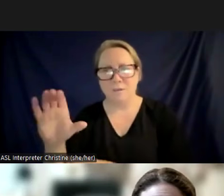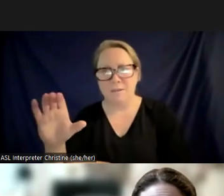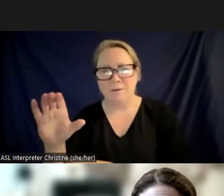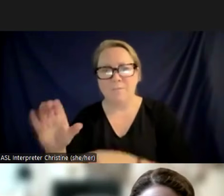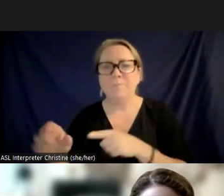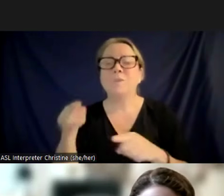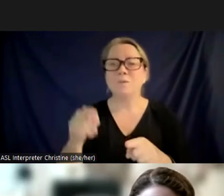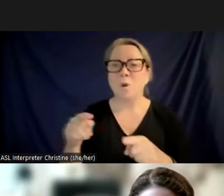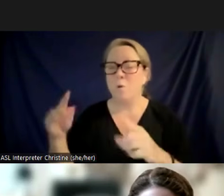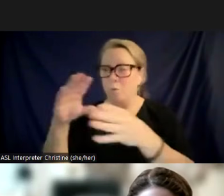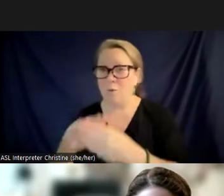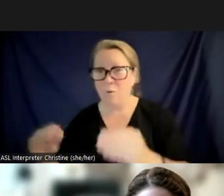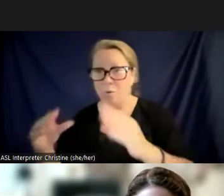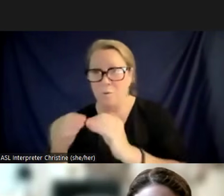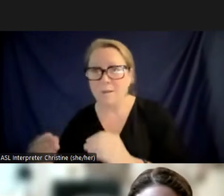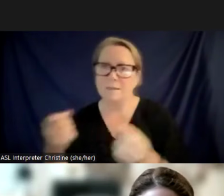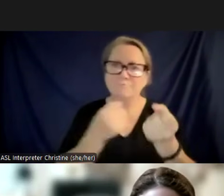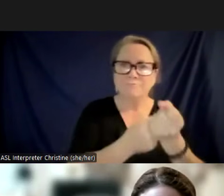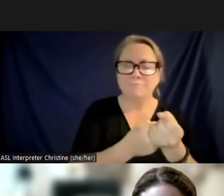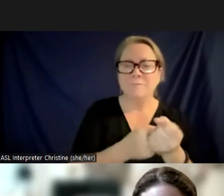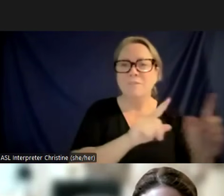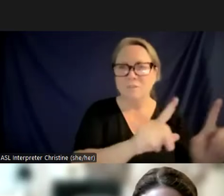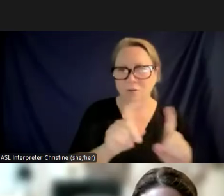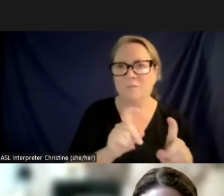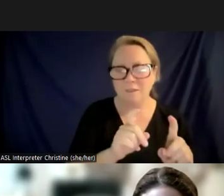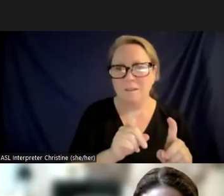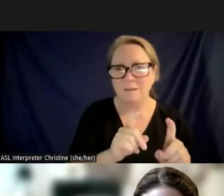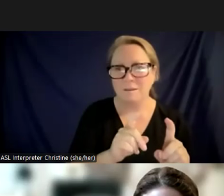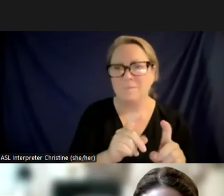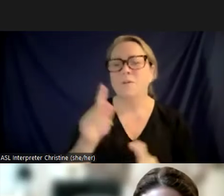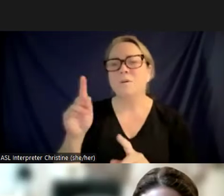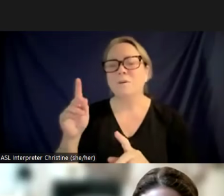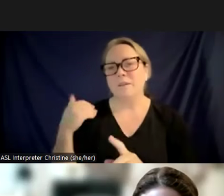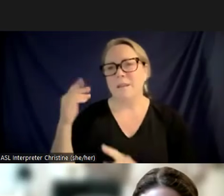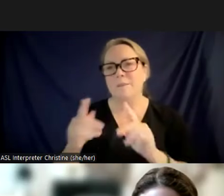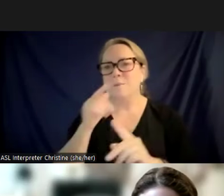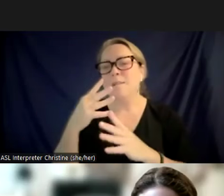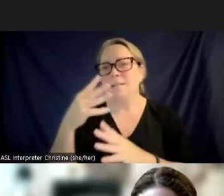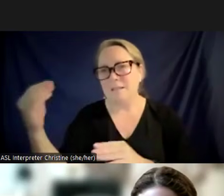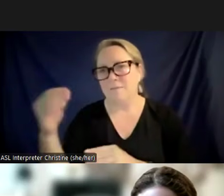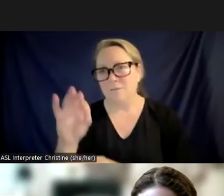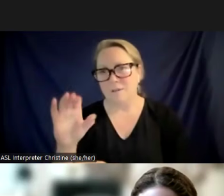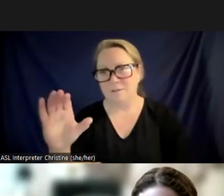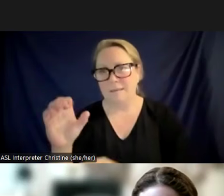to document the experiences of young people leaving the foster care system.